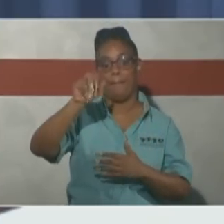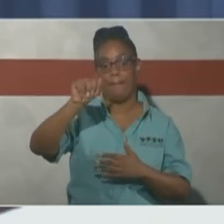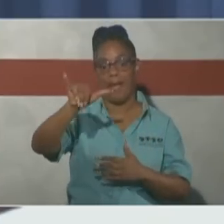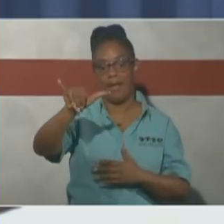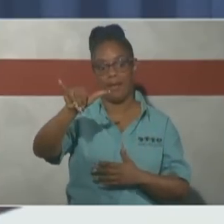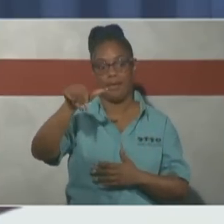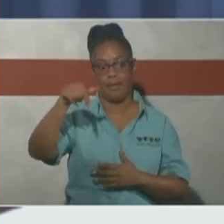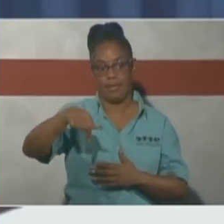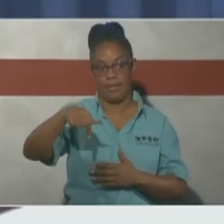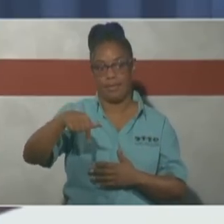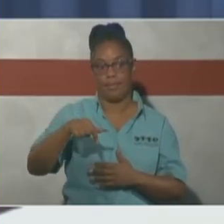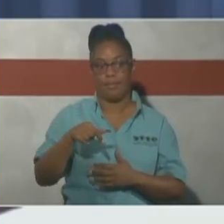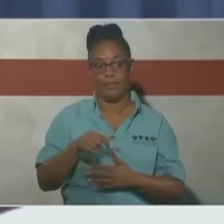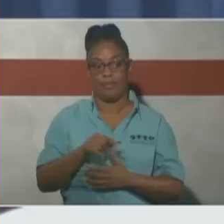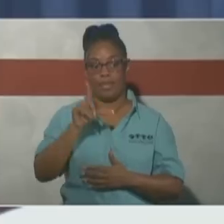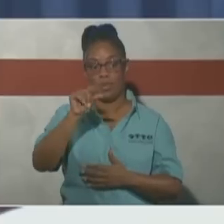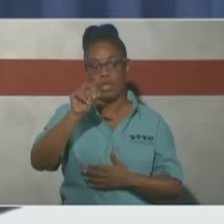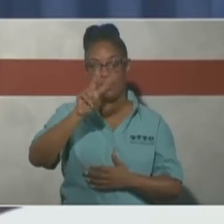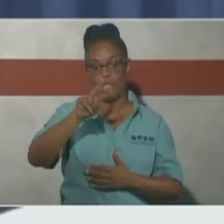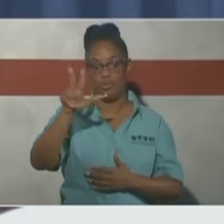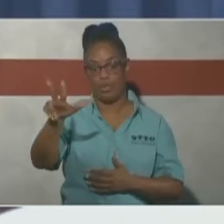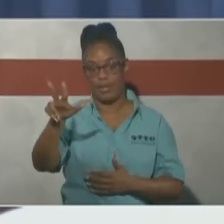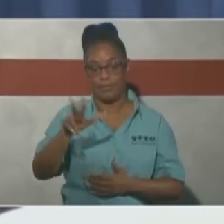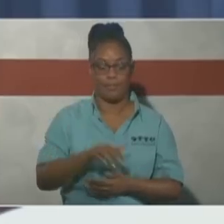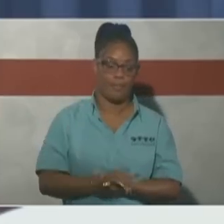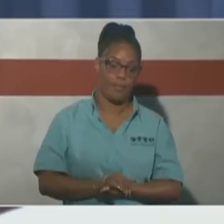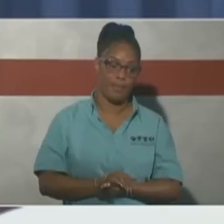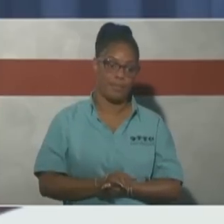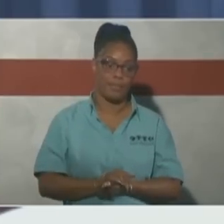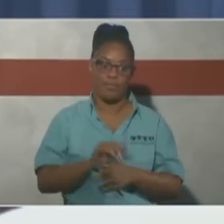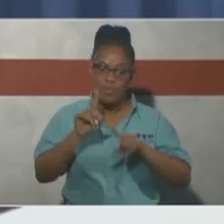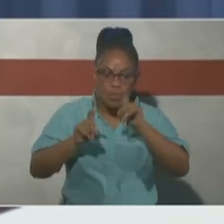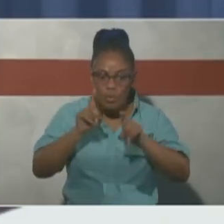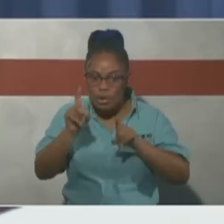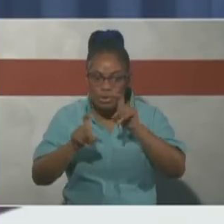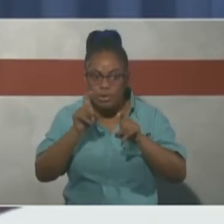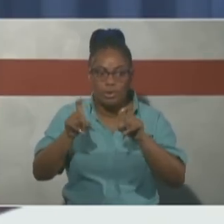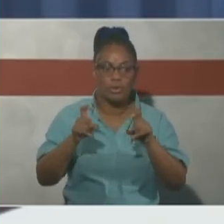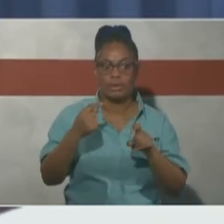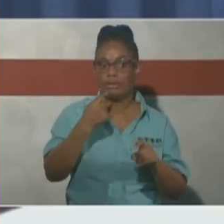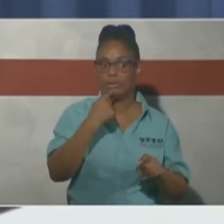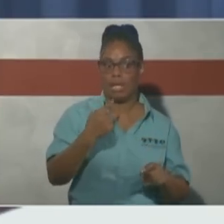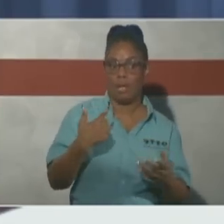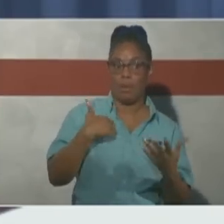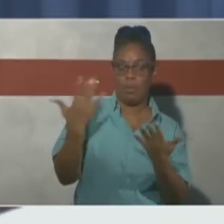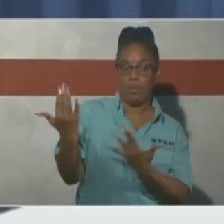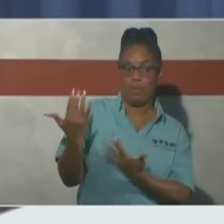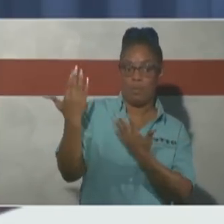2023. Johnson & Johnson, we have